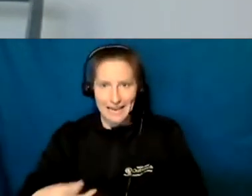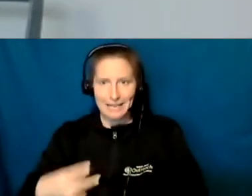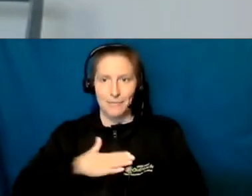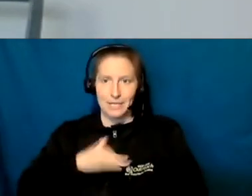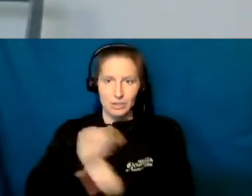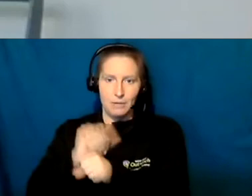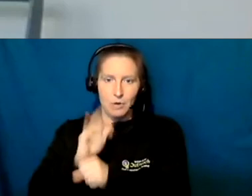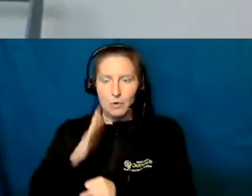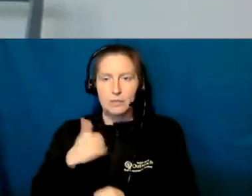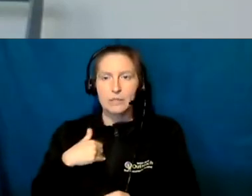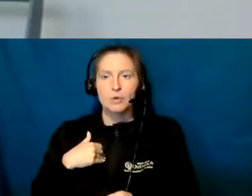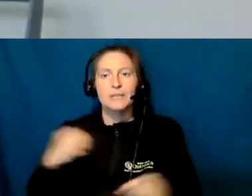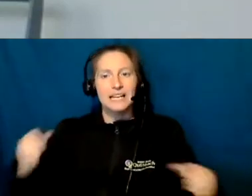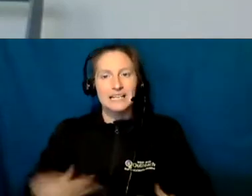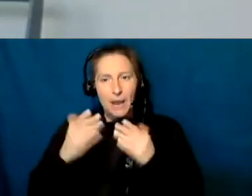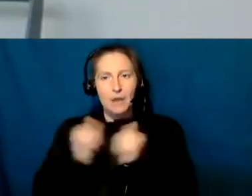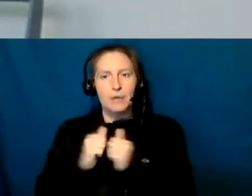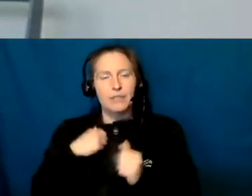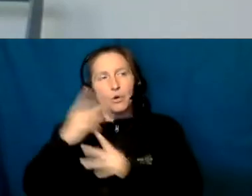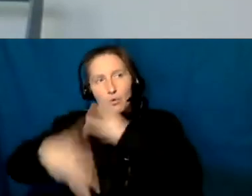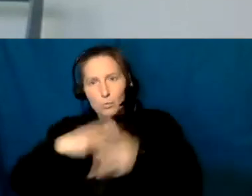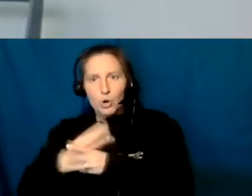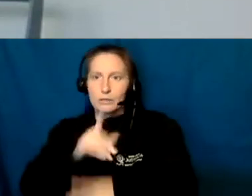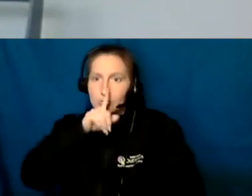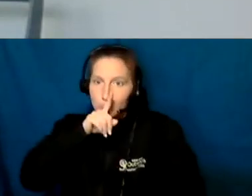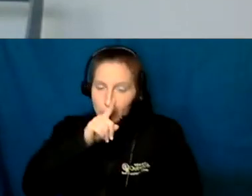inspired by real world examples as much as possible.